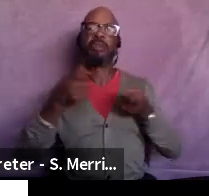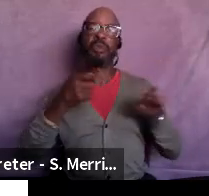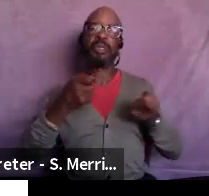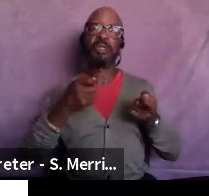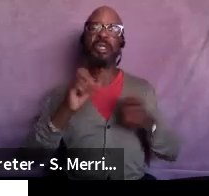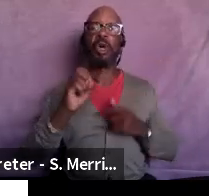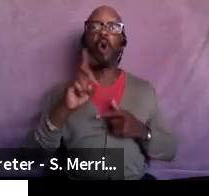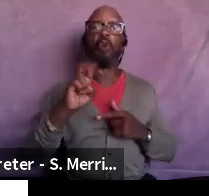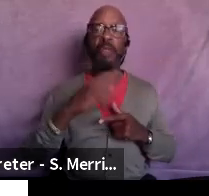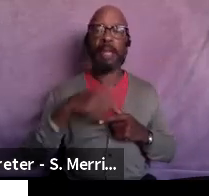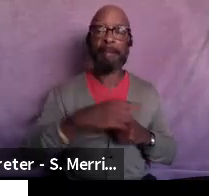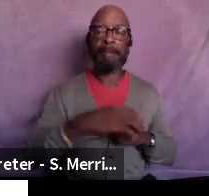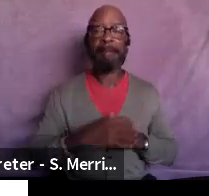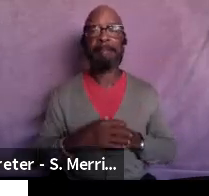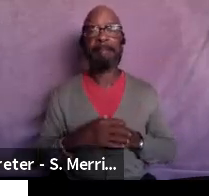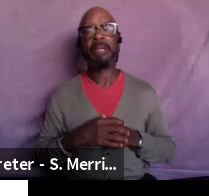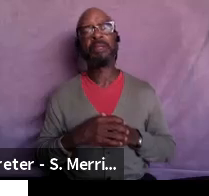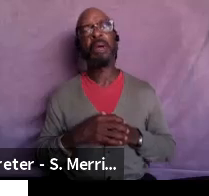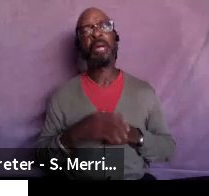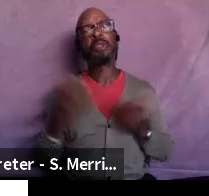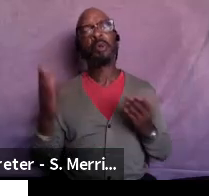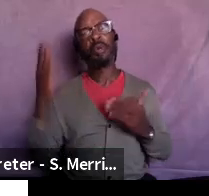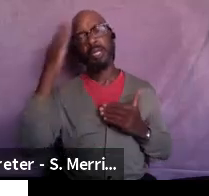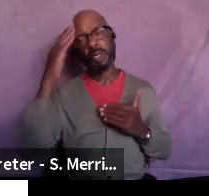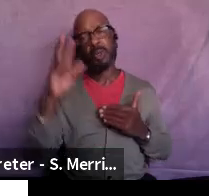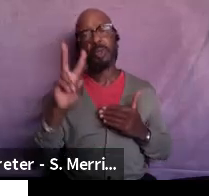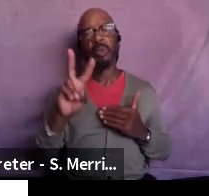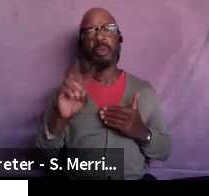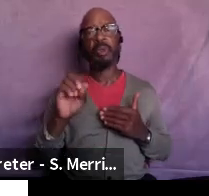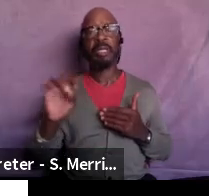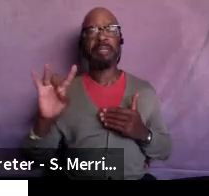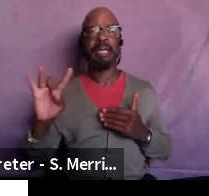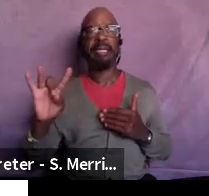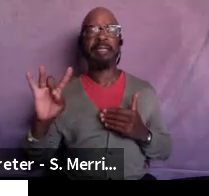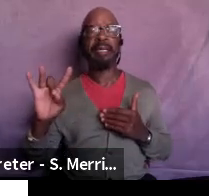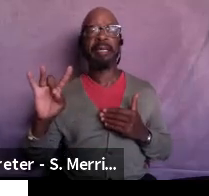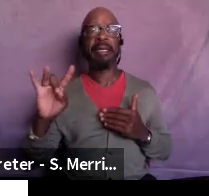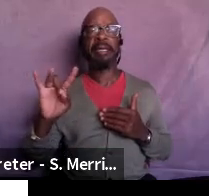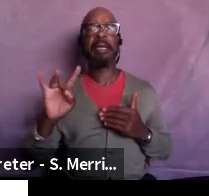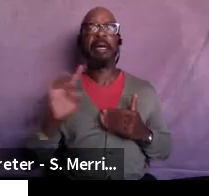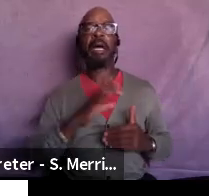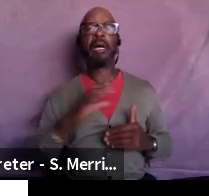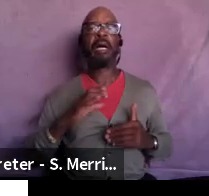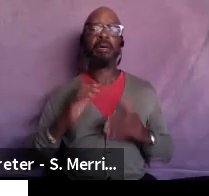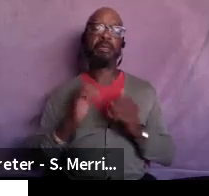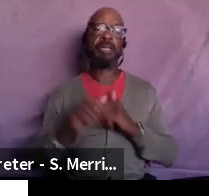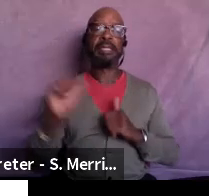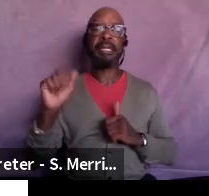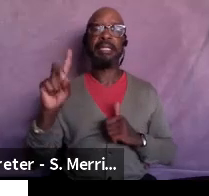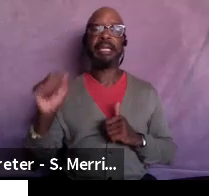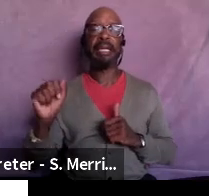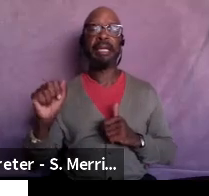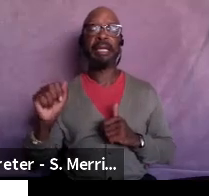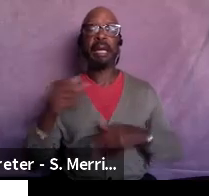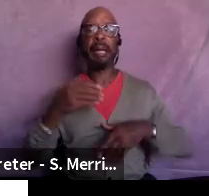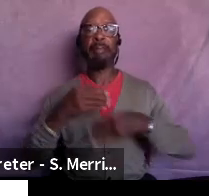So as you all likely know, in 2008, Congress passed the ADA Amendments Act to